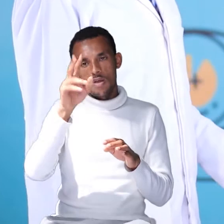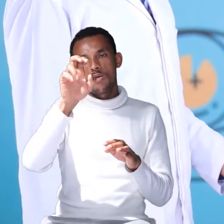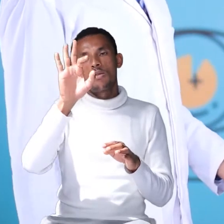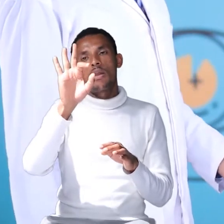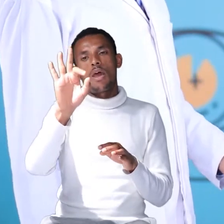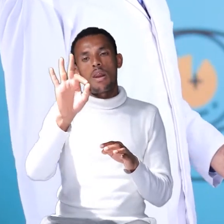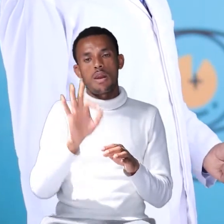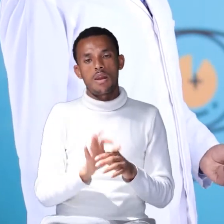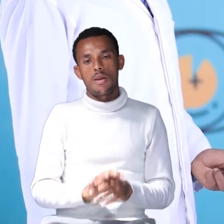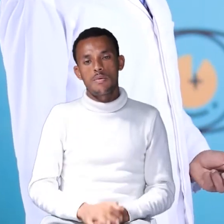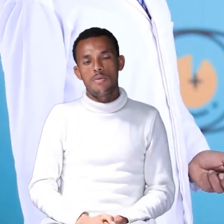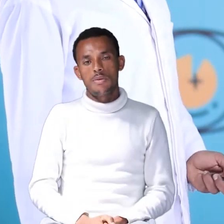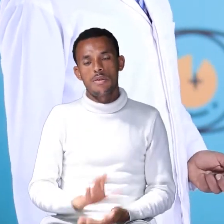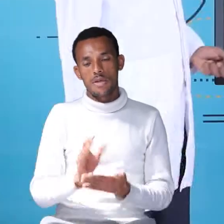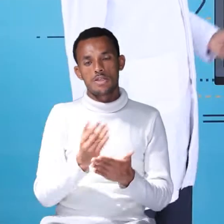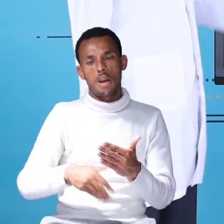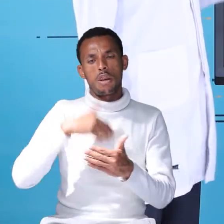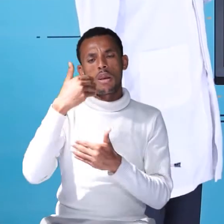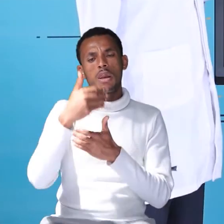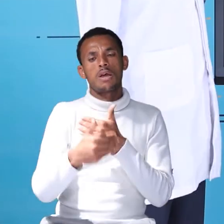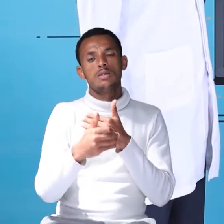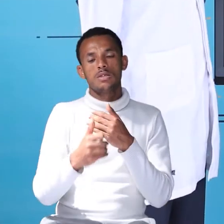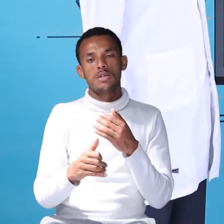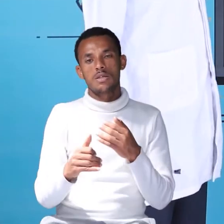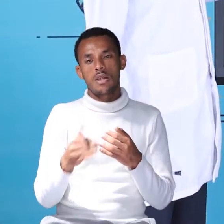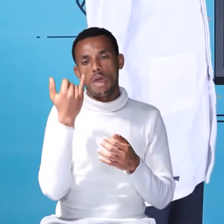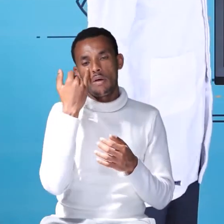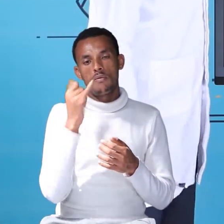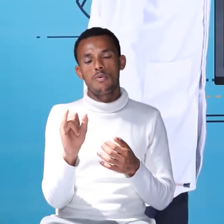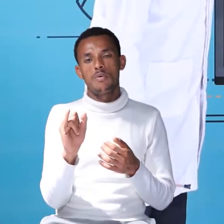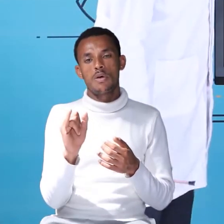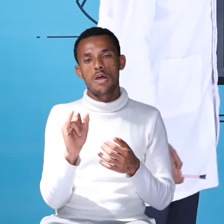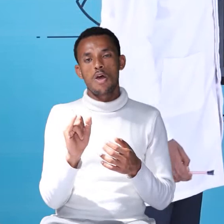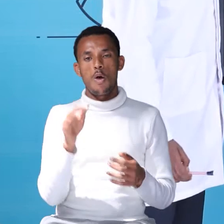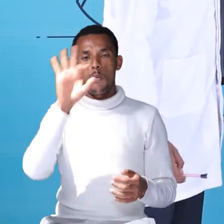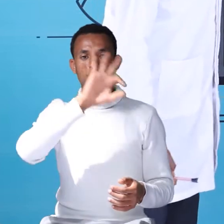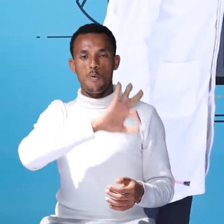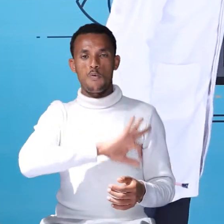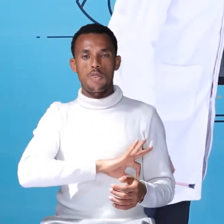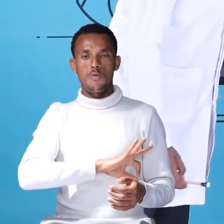be. Take the next one. If a profit of